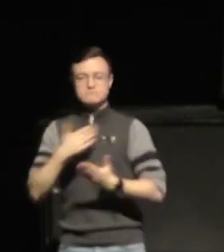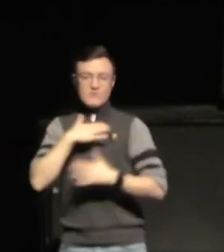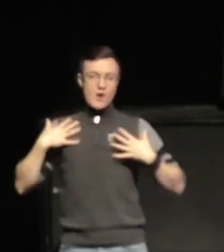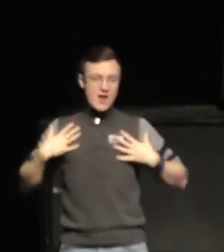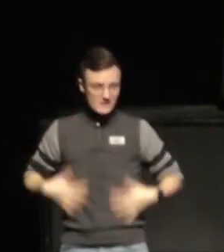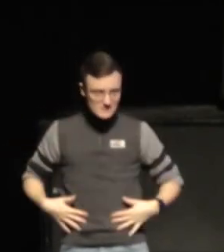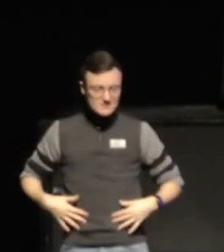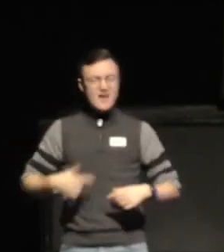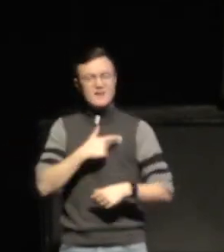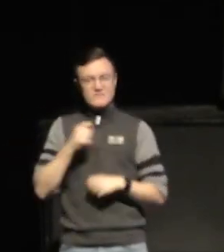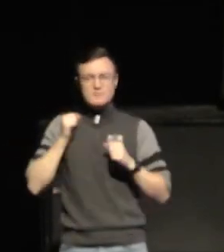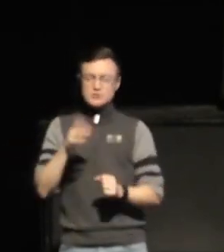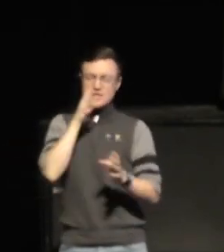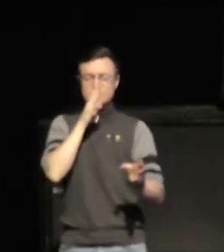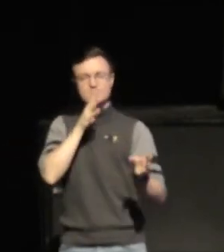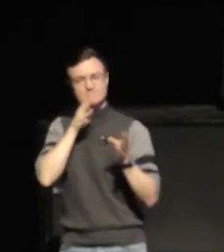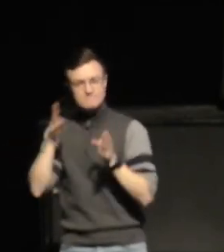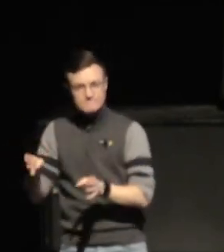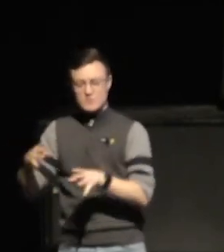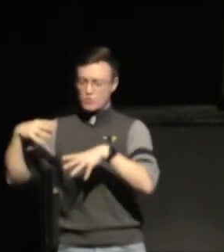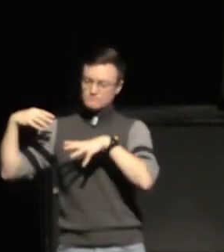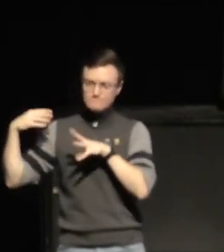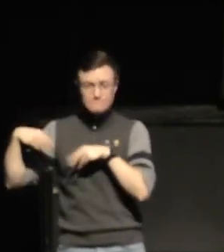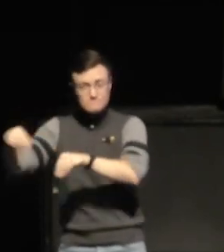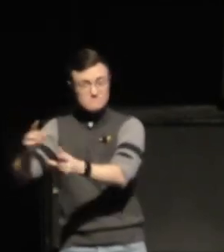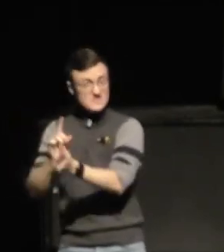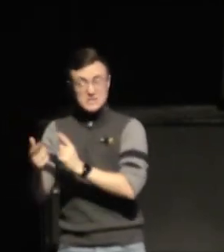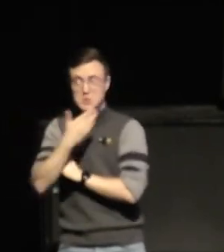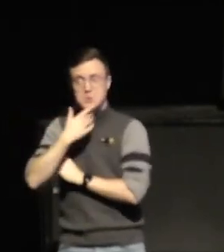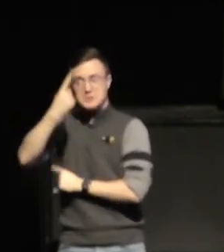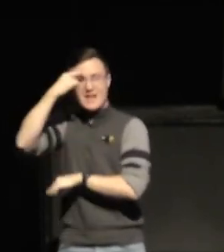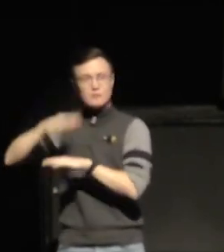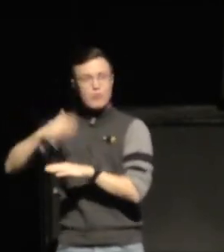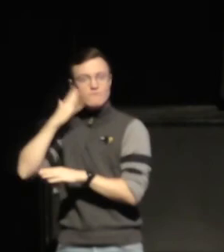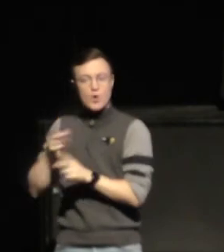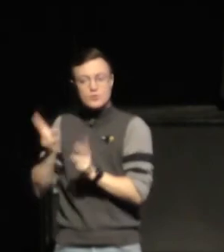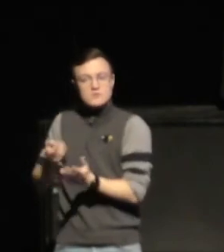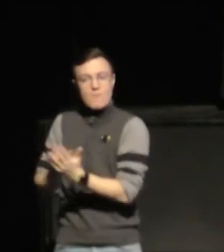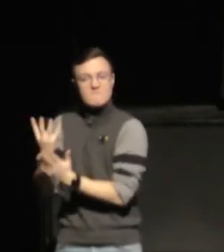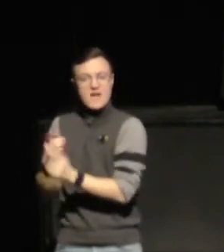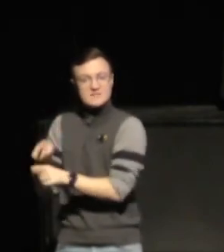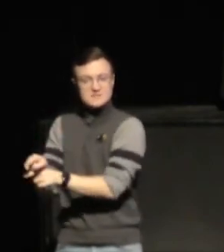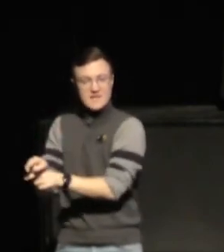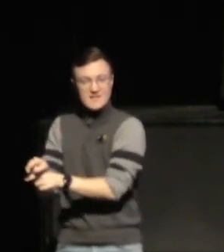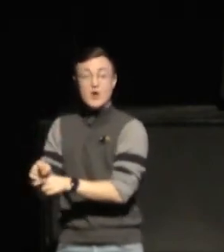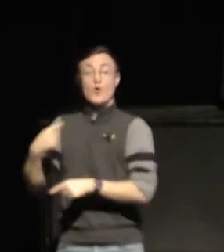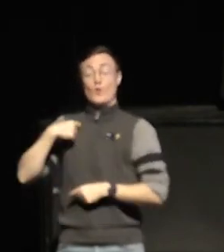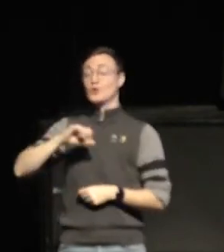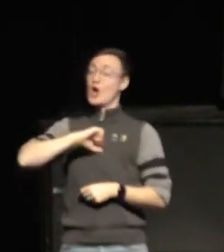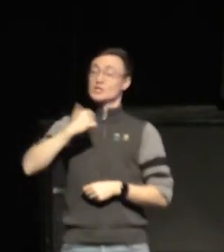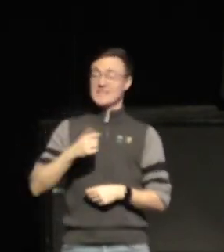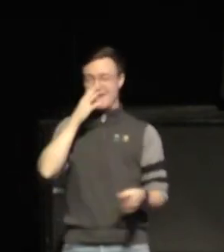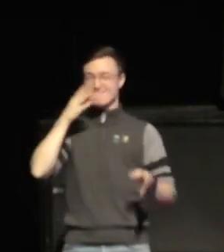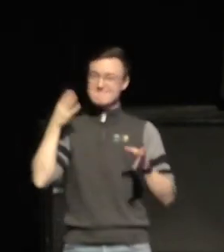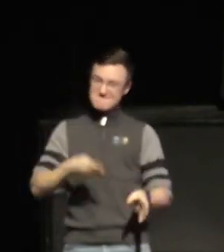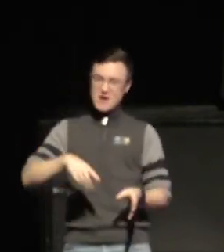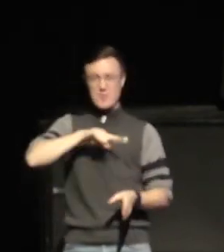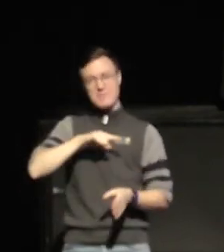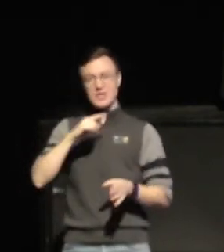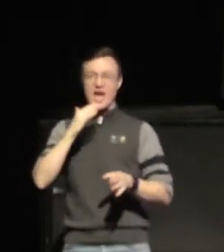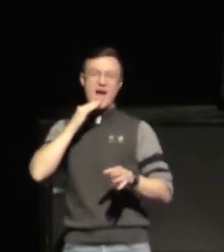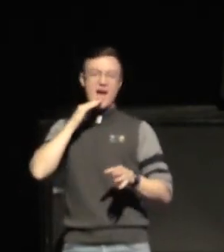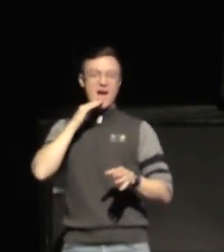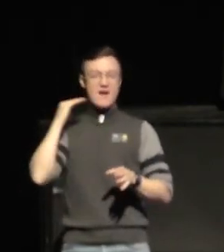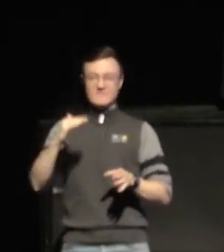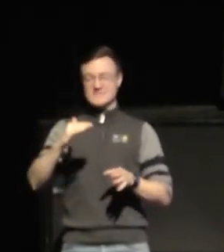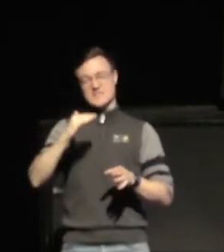and refocus on crops that has not been focused on before. I'm also coming more from the aquatic side, actually. I'm a fisheries aquaculture